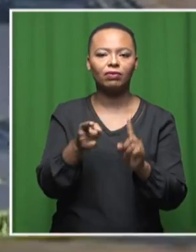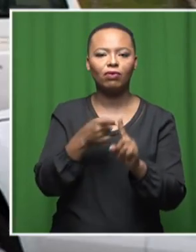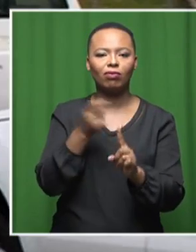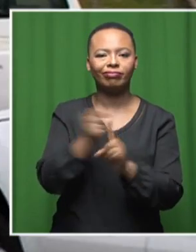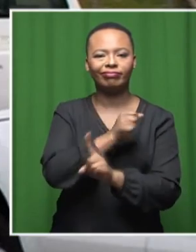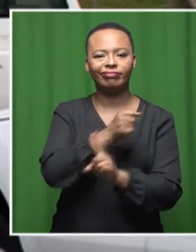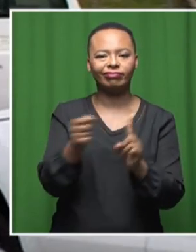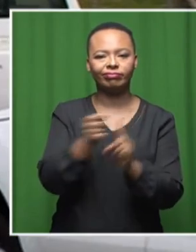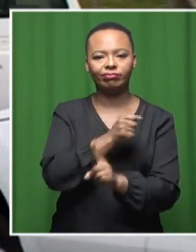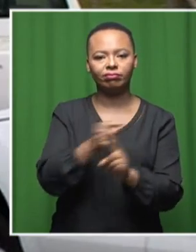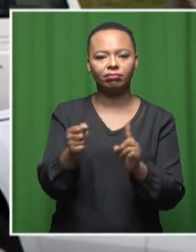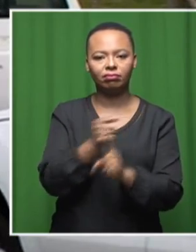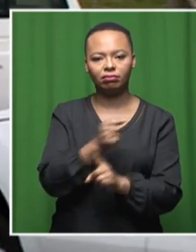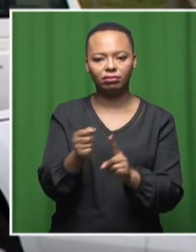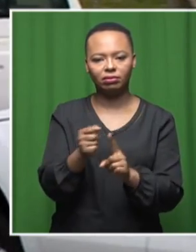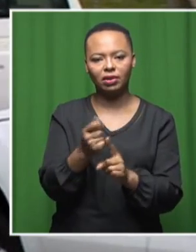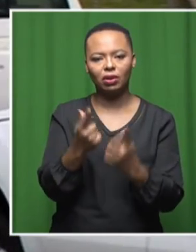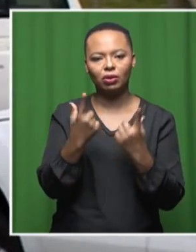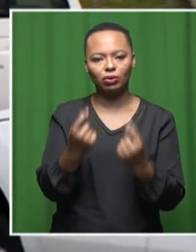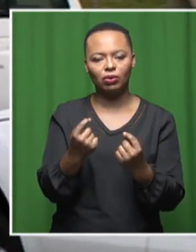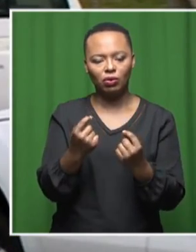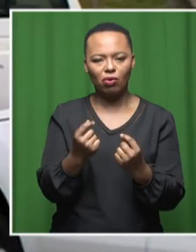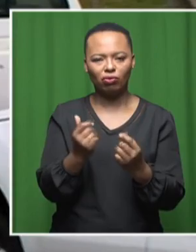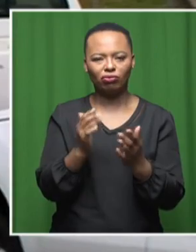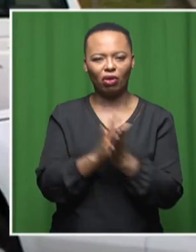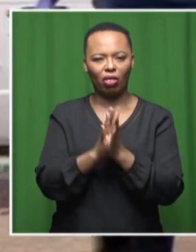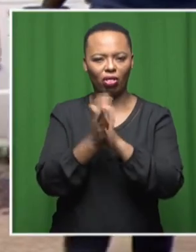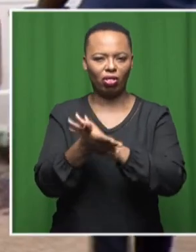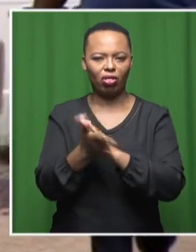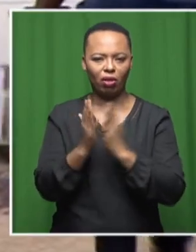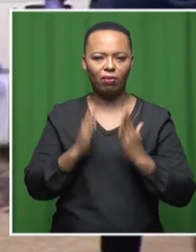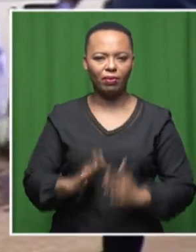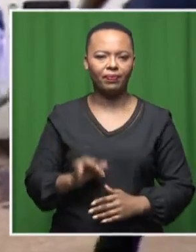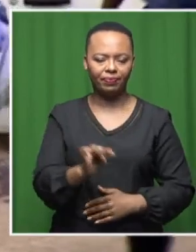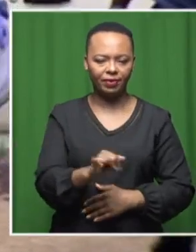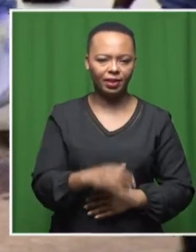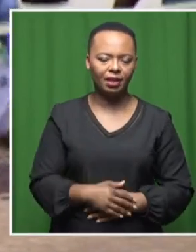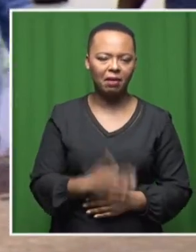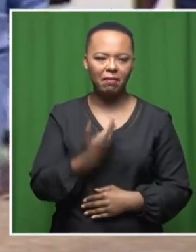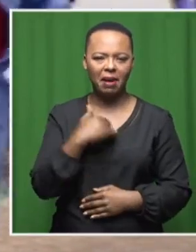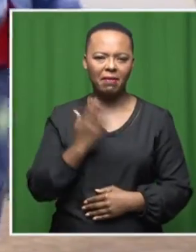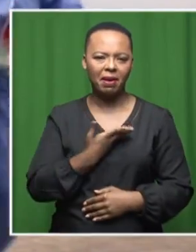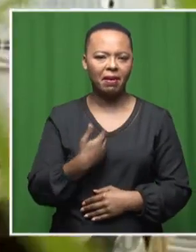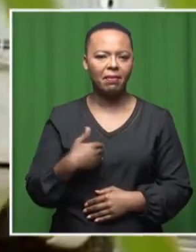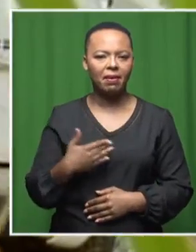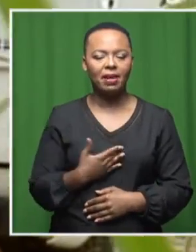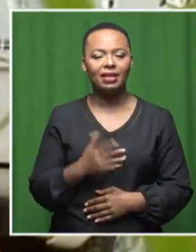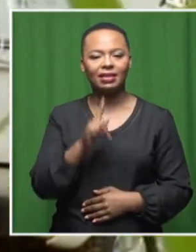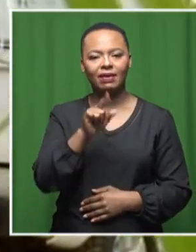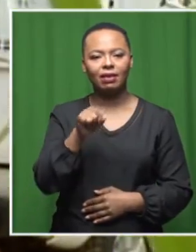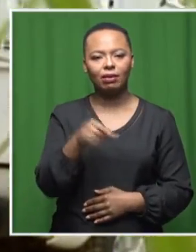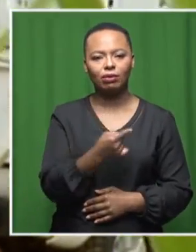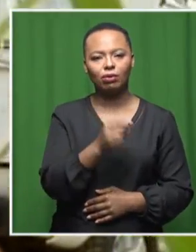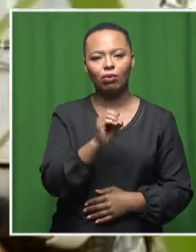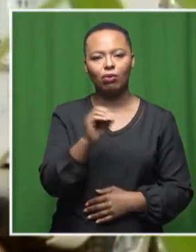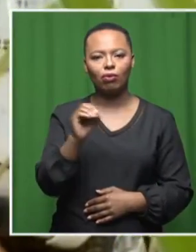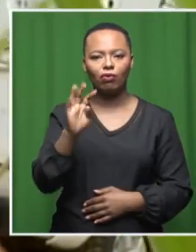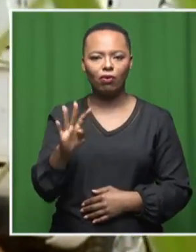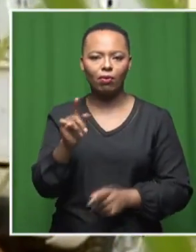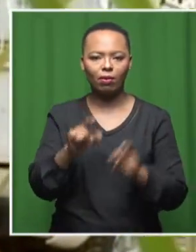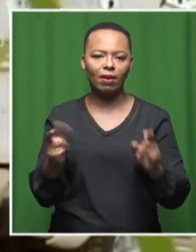with intent to do grievous bodily harm. A total of 7,004 people were killed, an increase